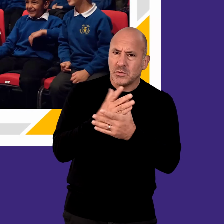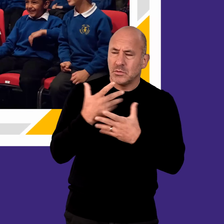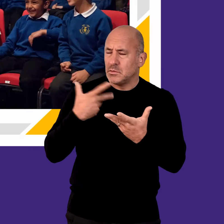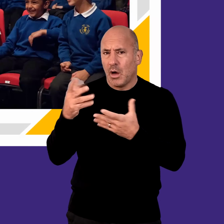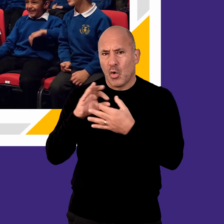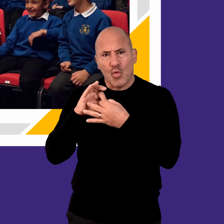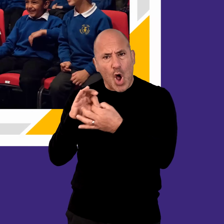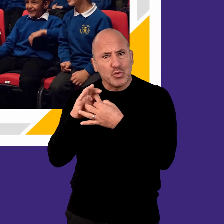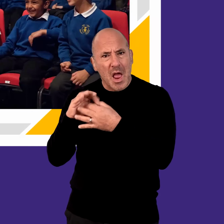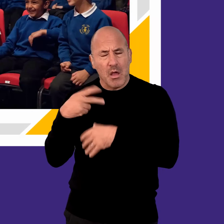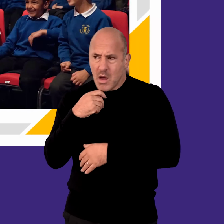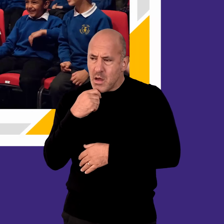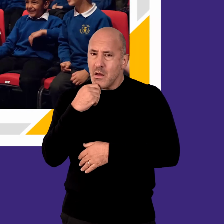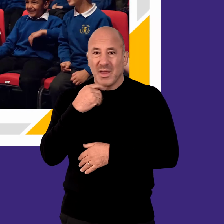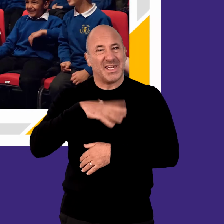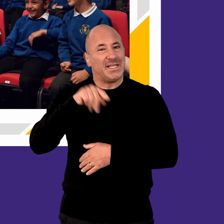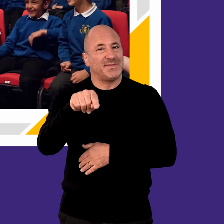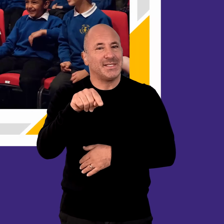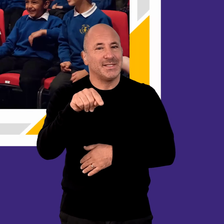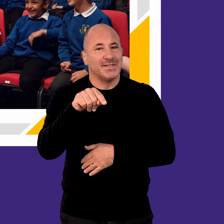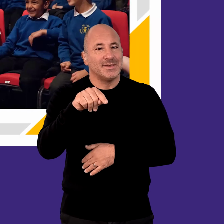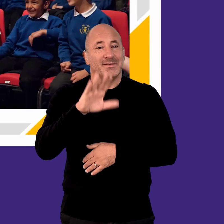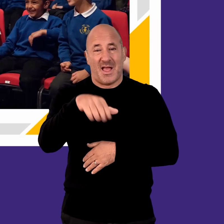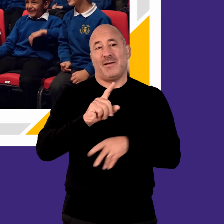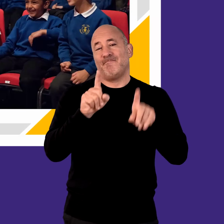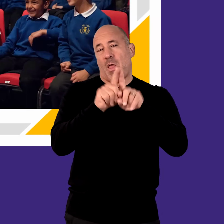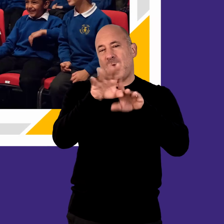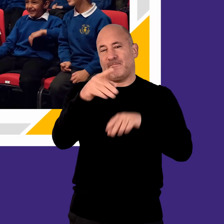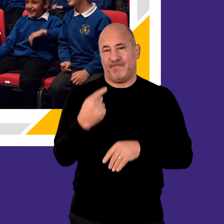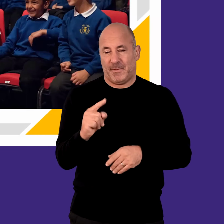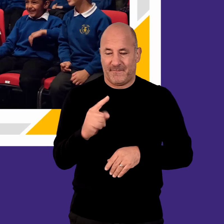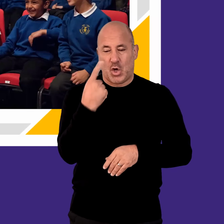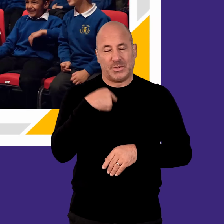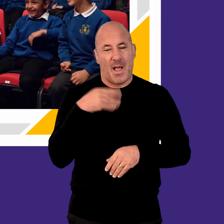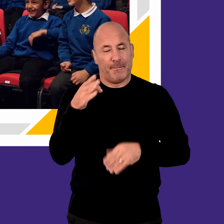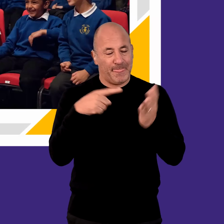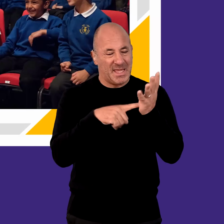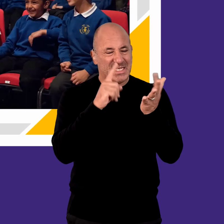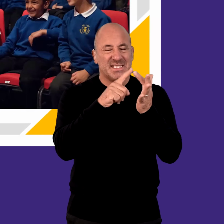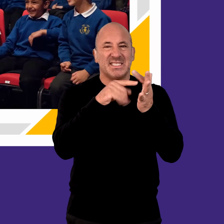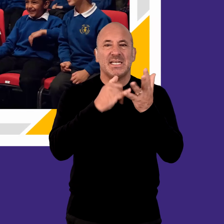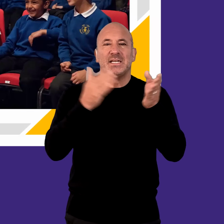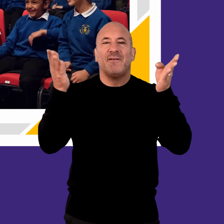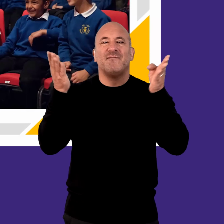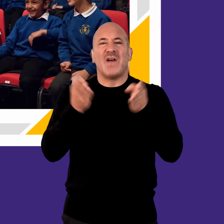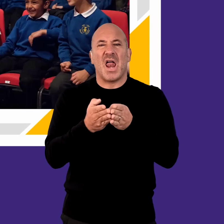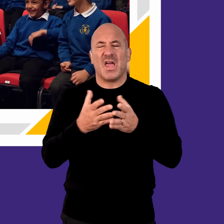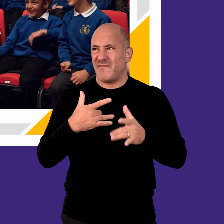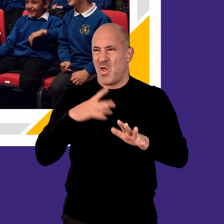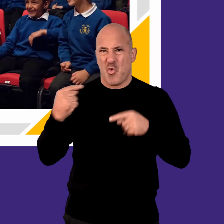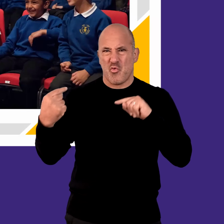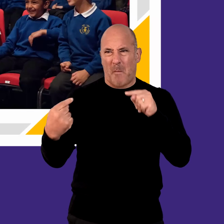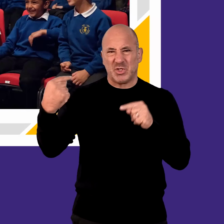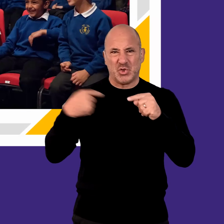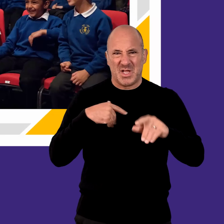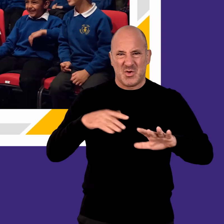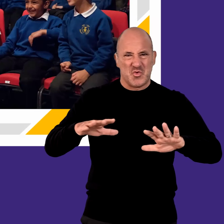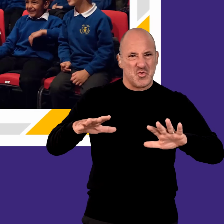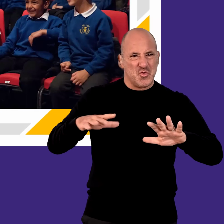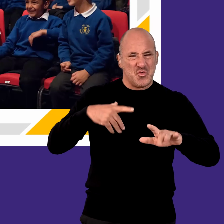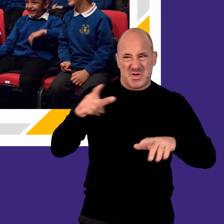That breeds that kind of trust and collaborative nature that I think you really need. I know when I first went to the